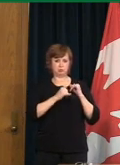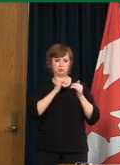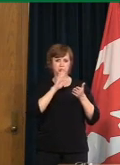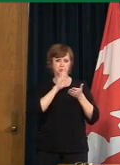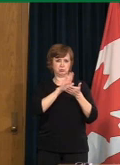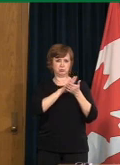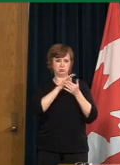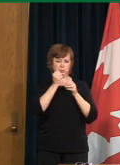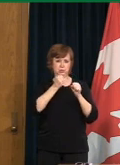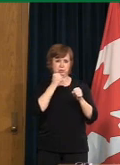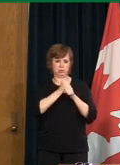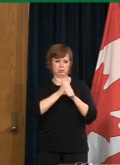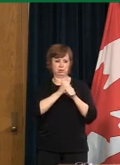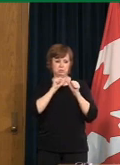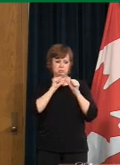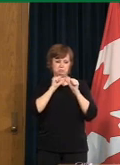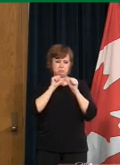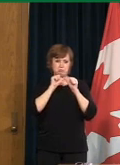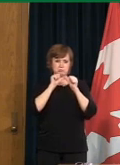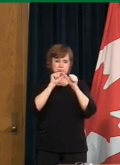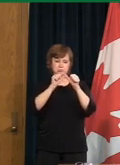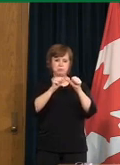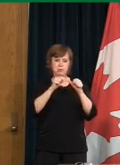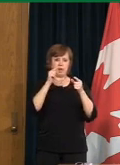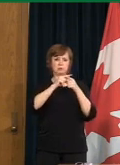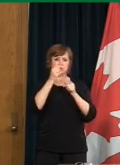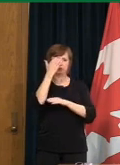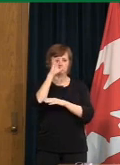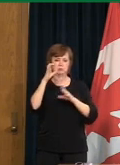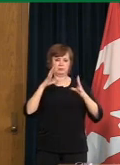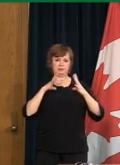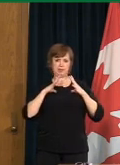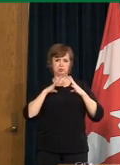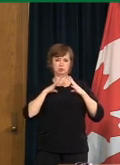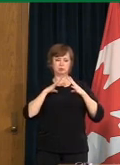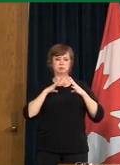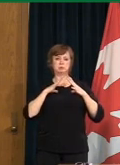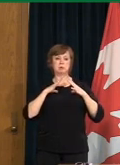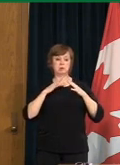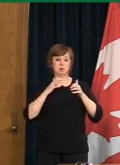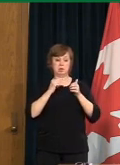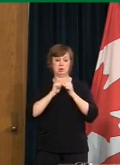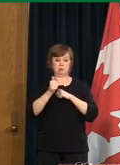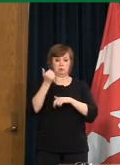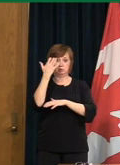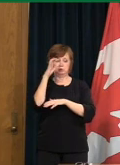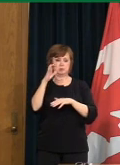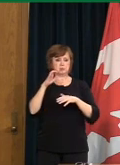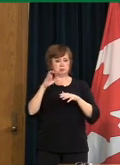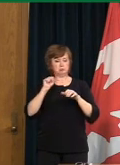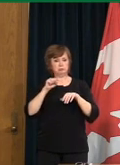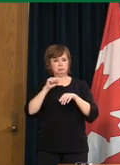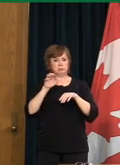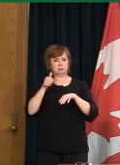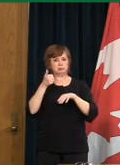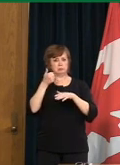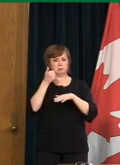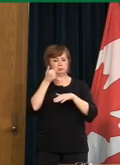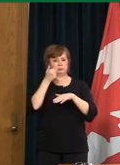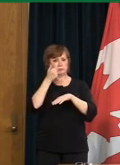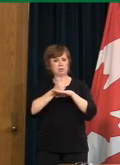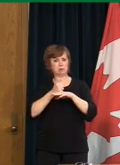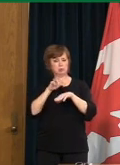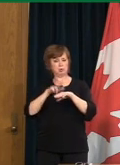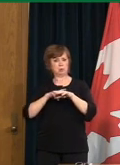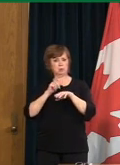regular, Christmas holiday period, and then resume at the appropriate time. And